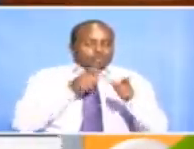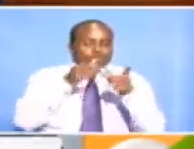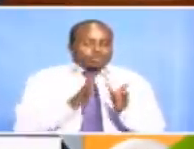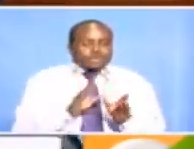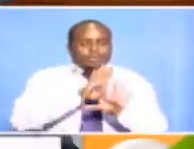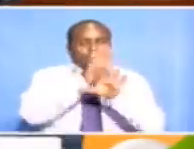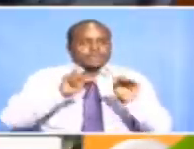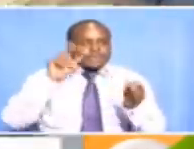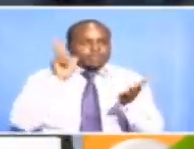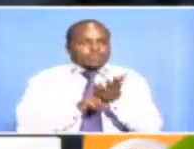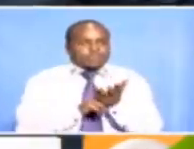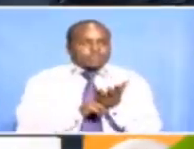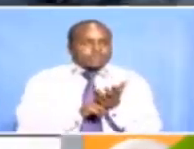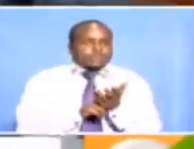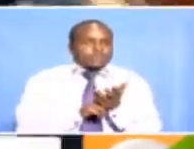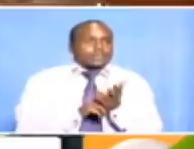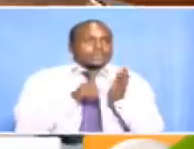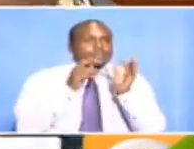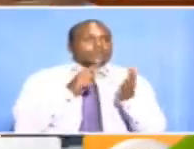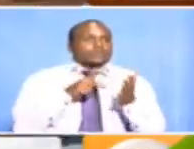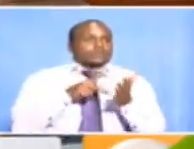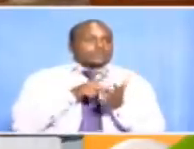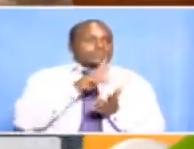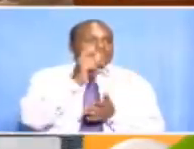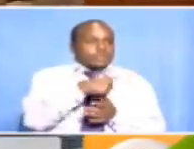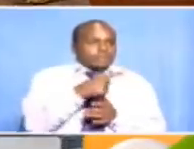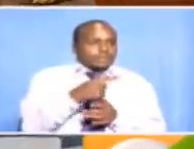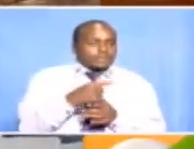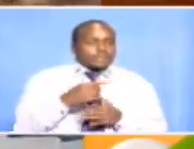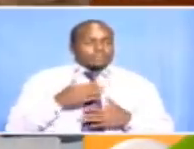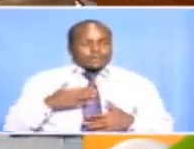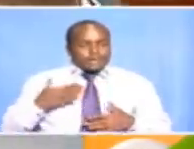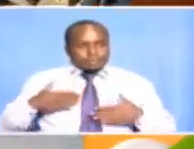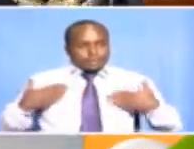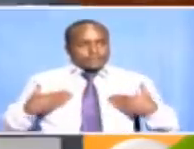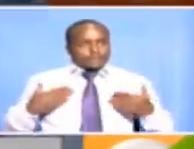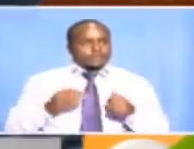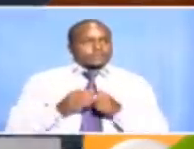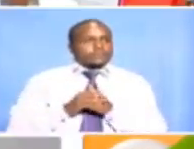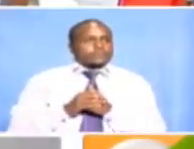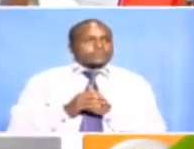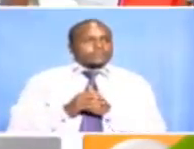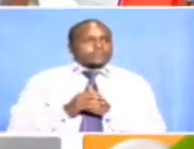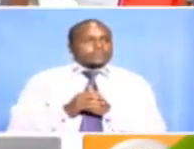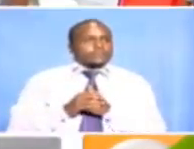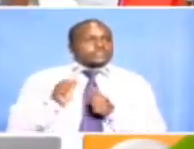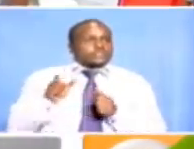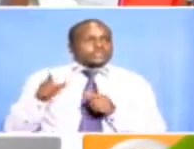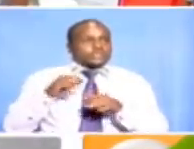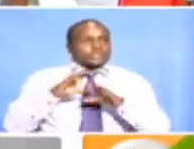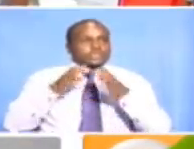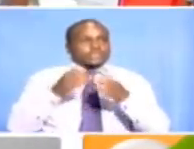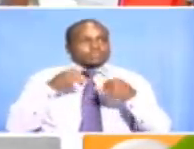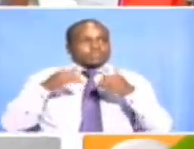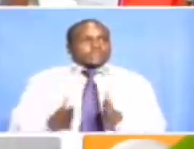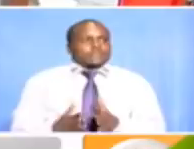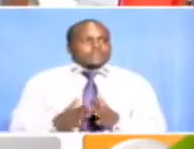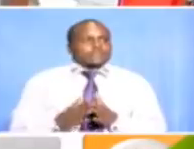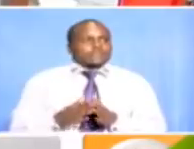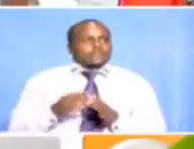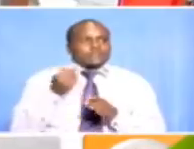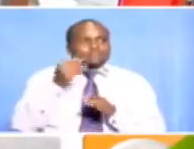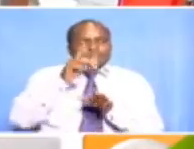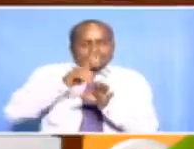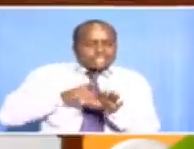We want to pay salaries, we seek for the... And I'm happy Madam Magdalene Sostieno, she's a team player. Ah, tushelewe shi pesa yetu, Pesa